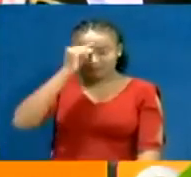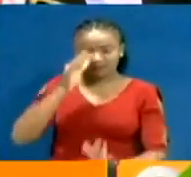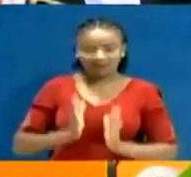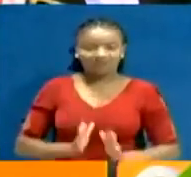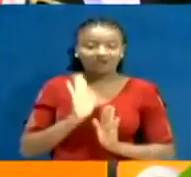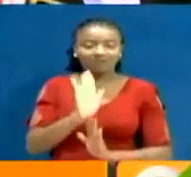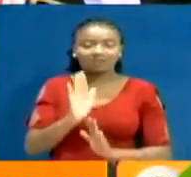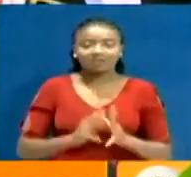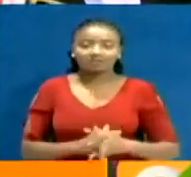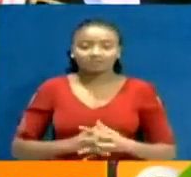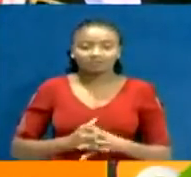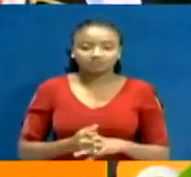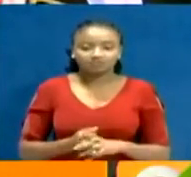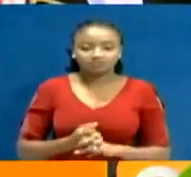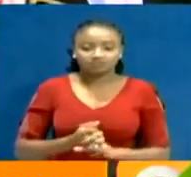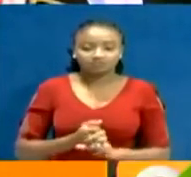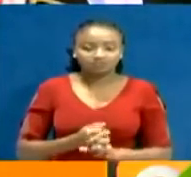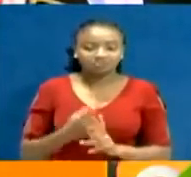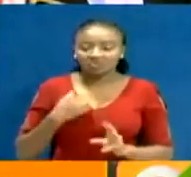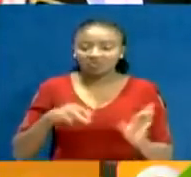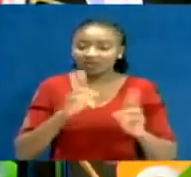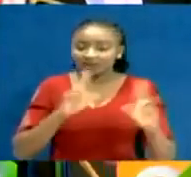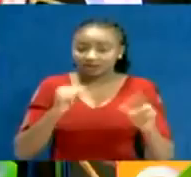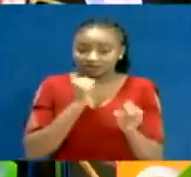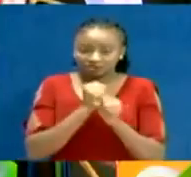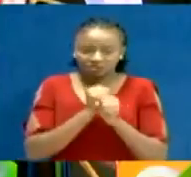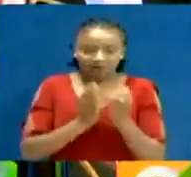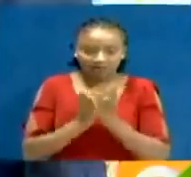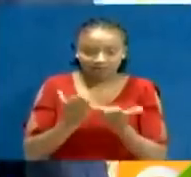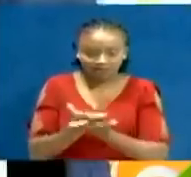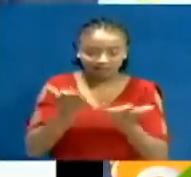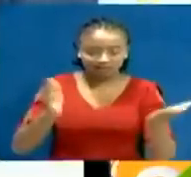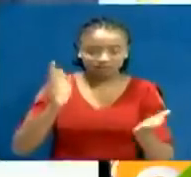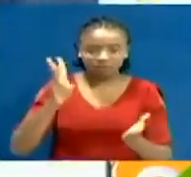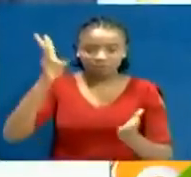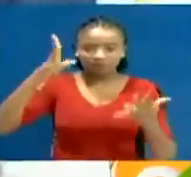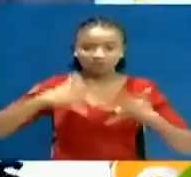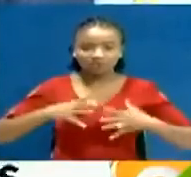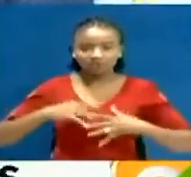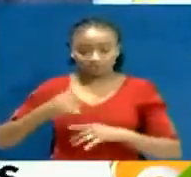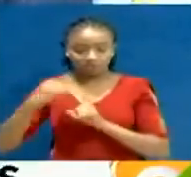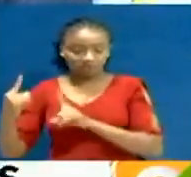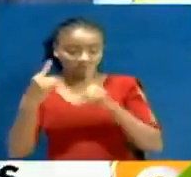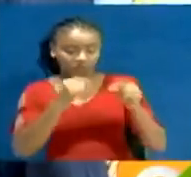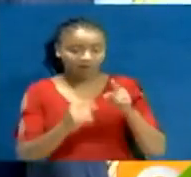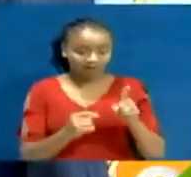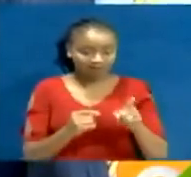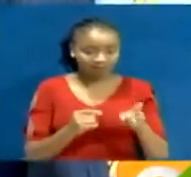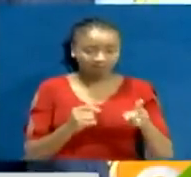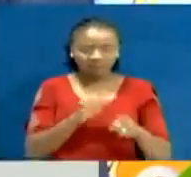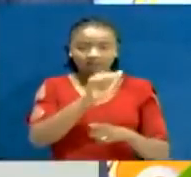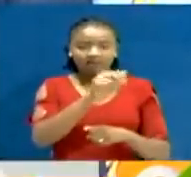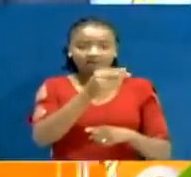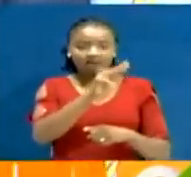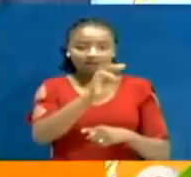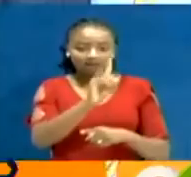is no vacuum, and we are more than ready to work for the people of Wajir. To my deputy governor,